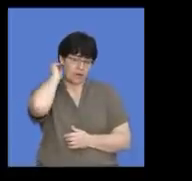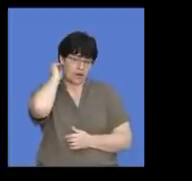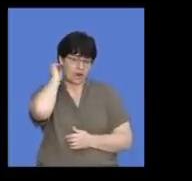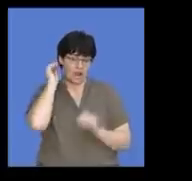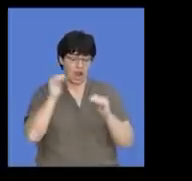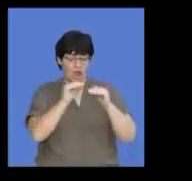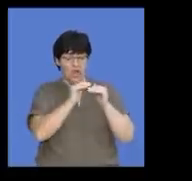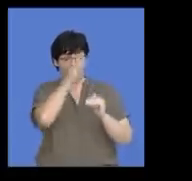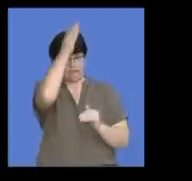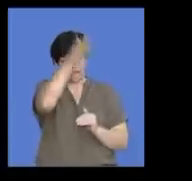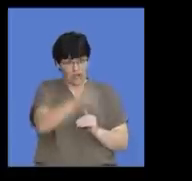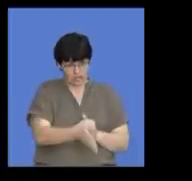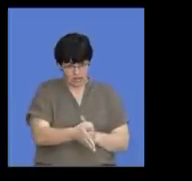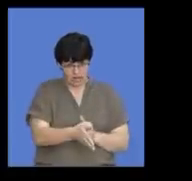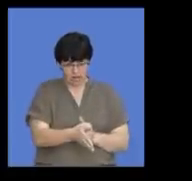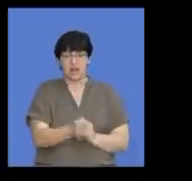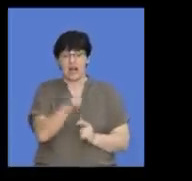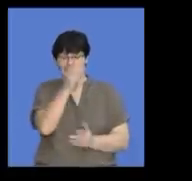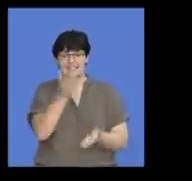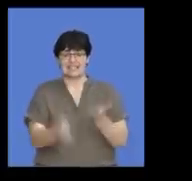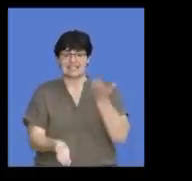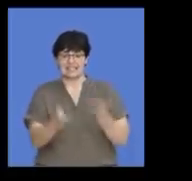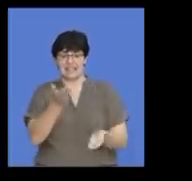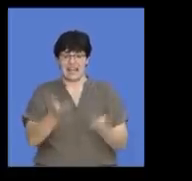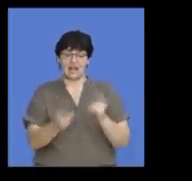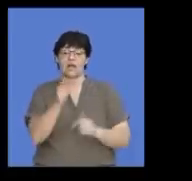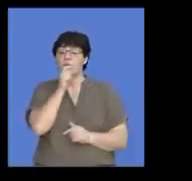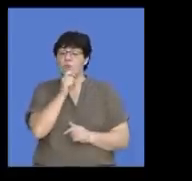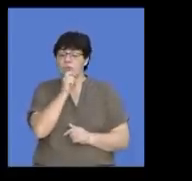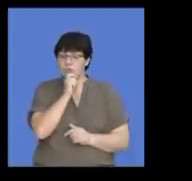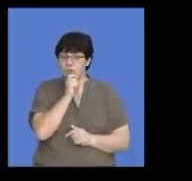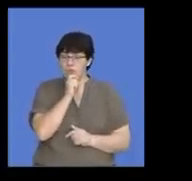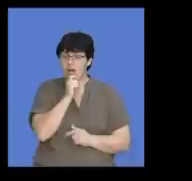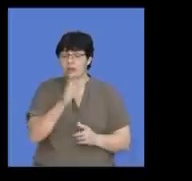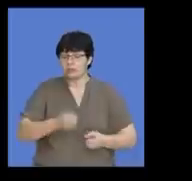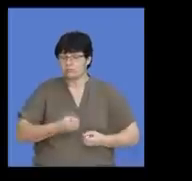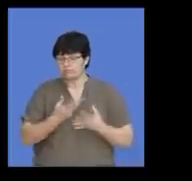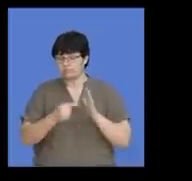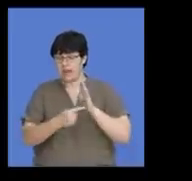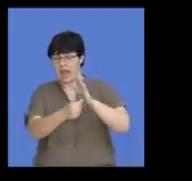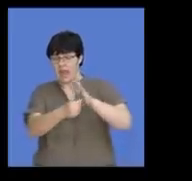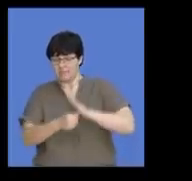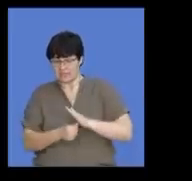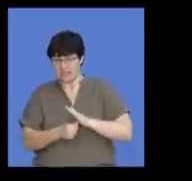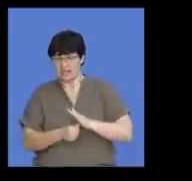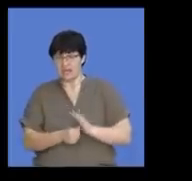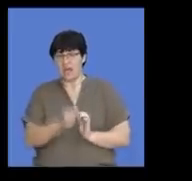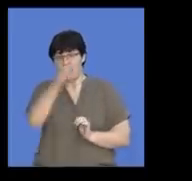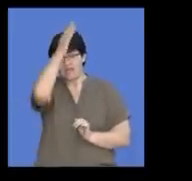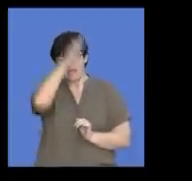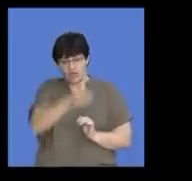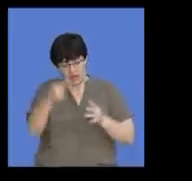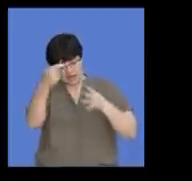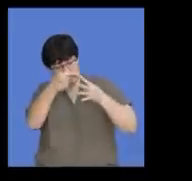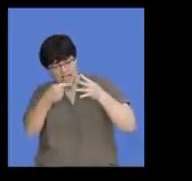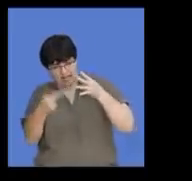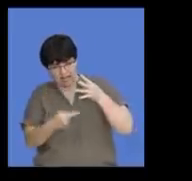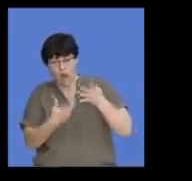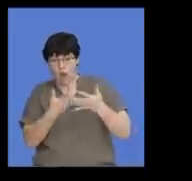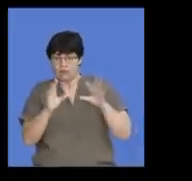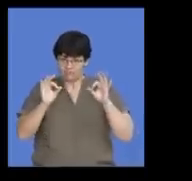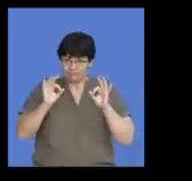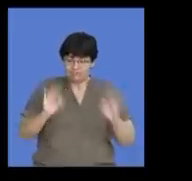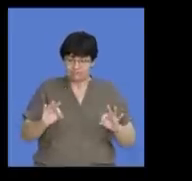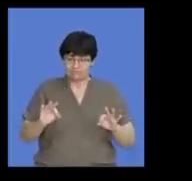vertical exaggeration is a scale that is used to emphasize the vertical features on an